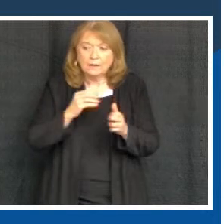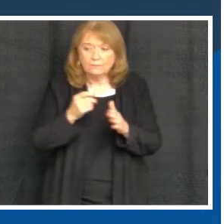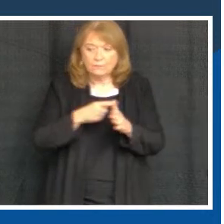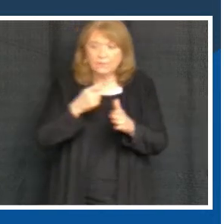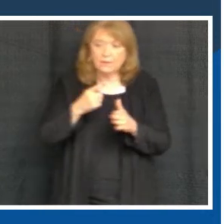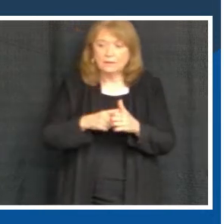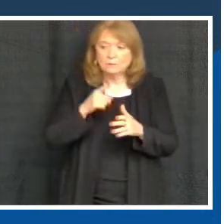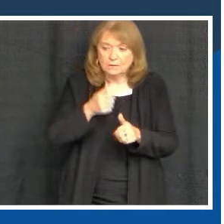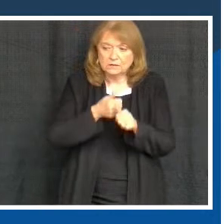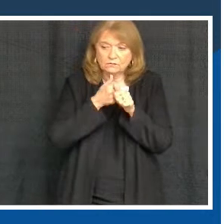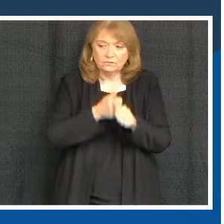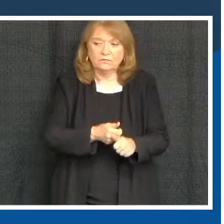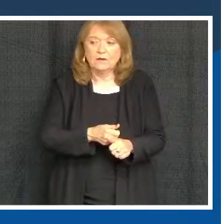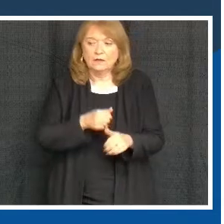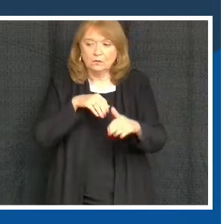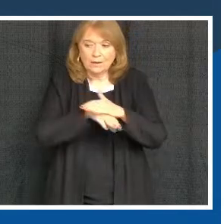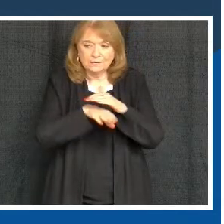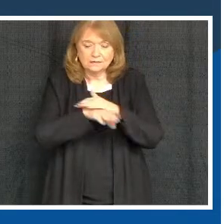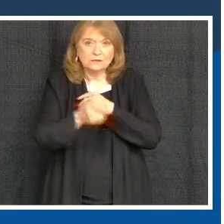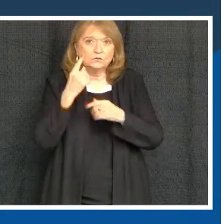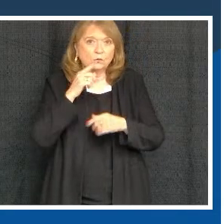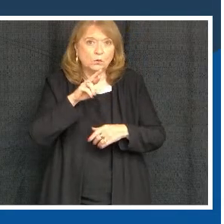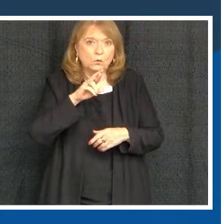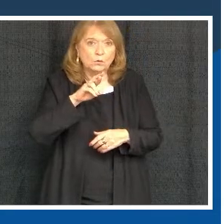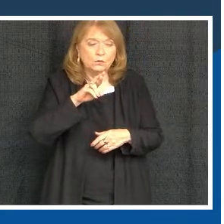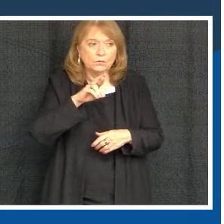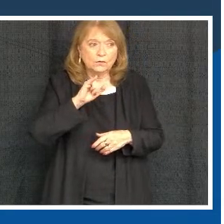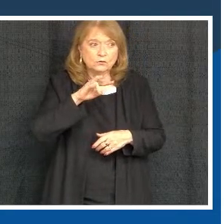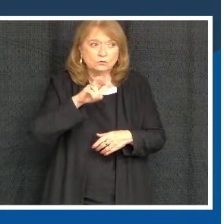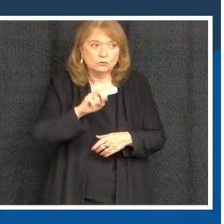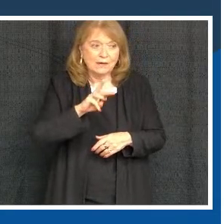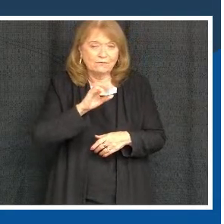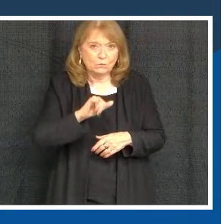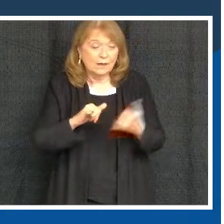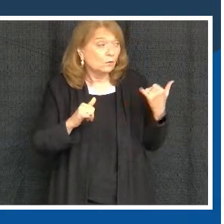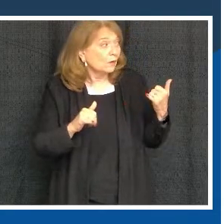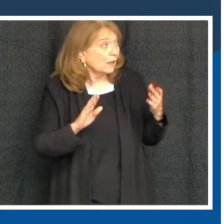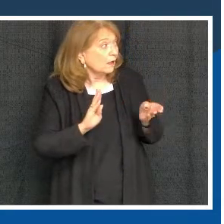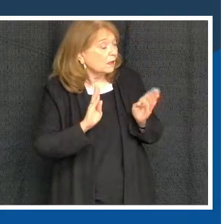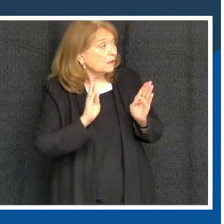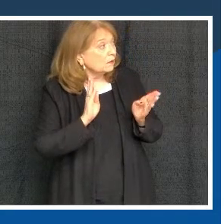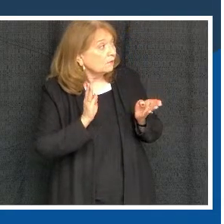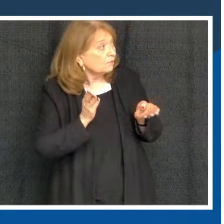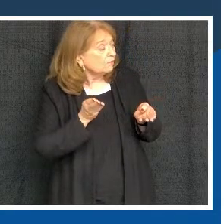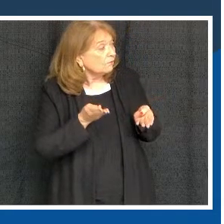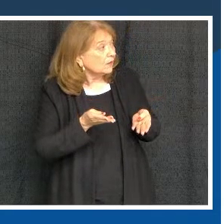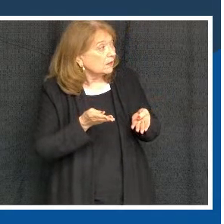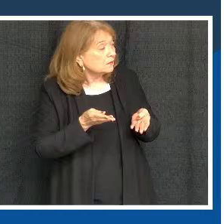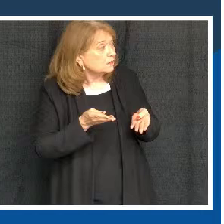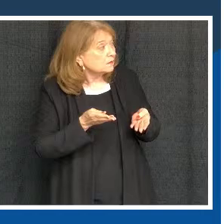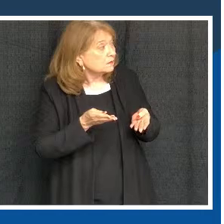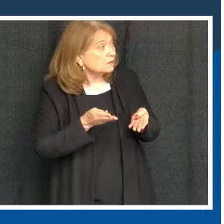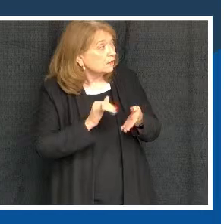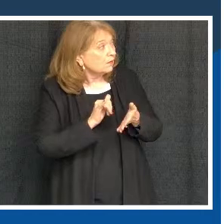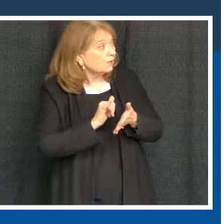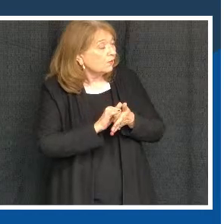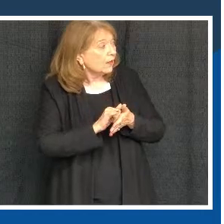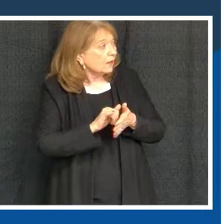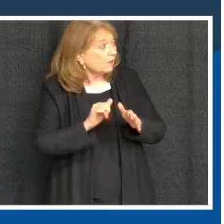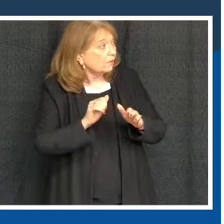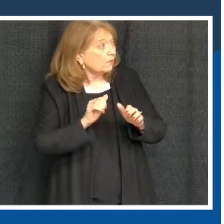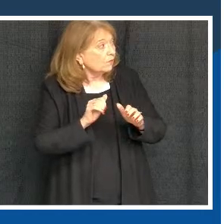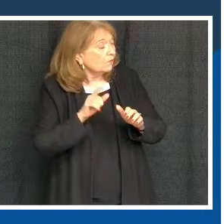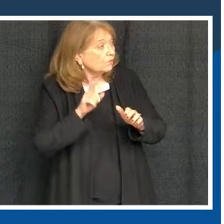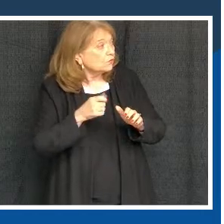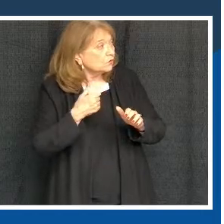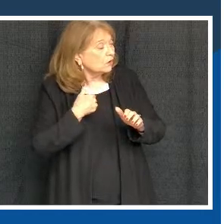And you can see the school system comments. We've now condensed the bigger comment about the capacities into,